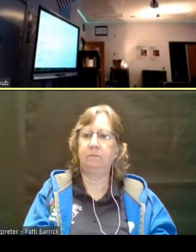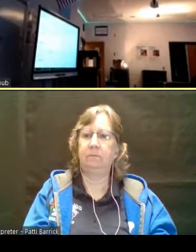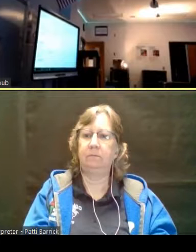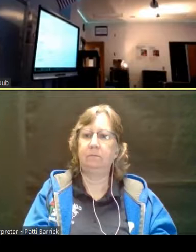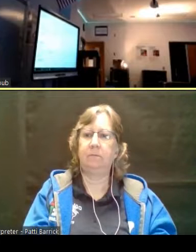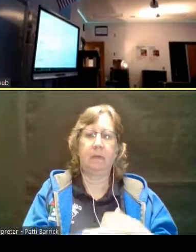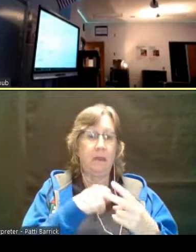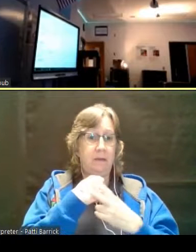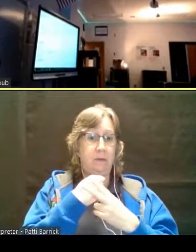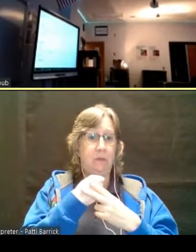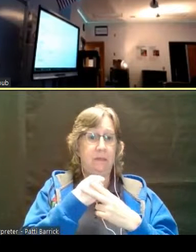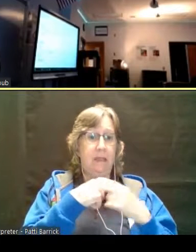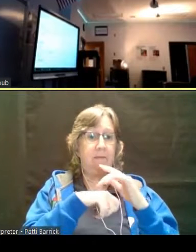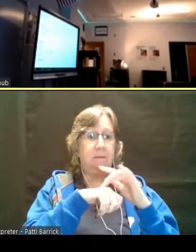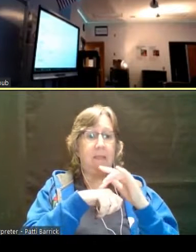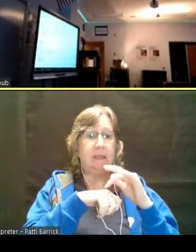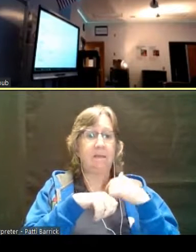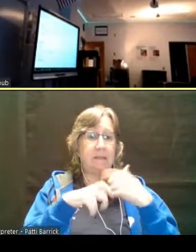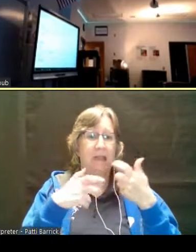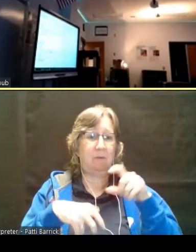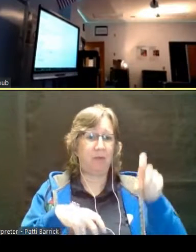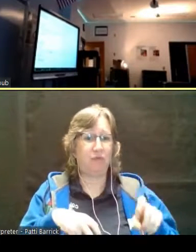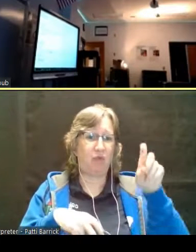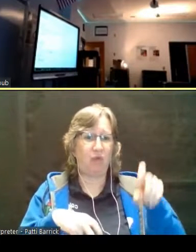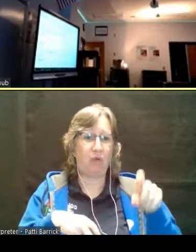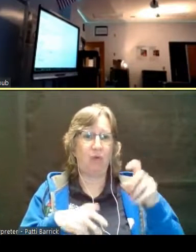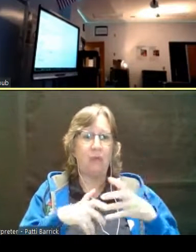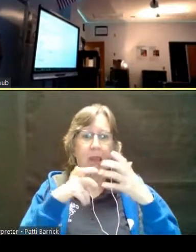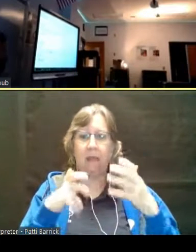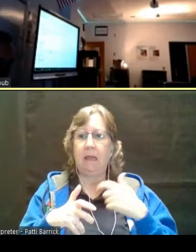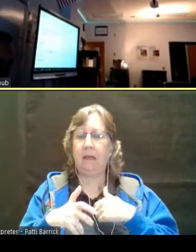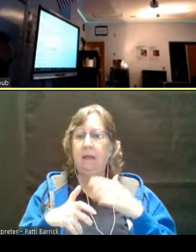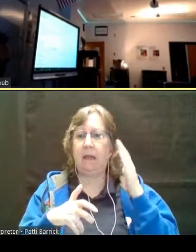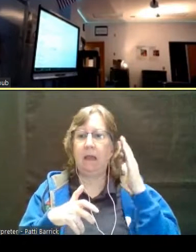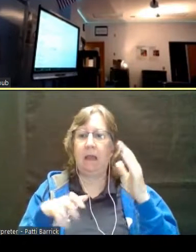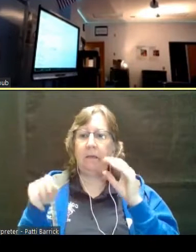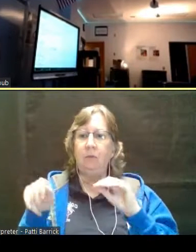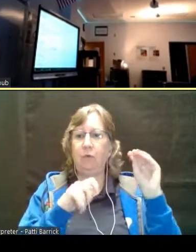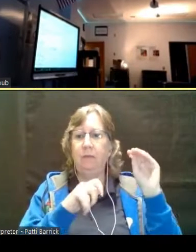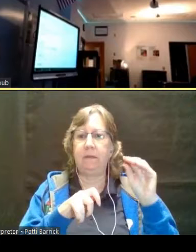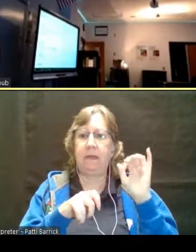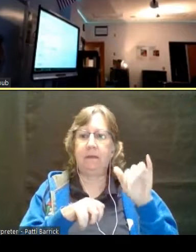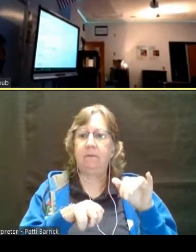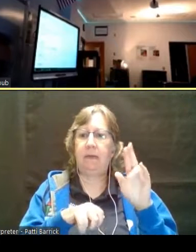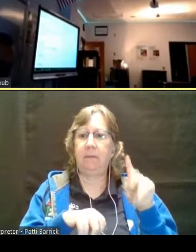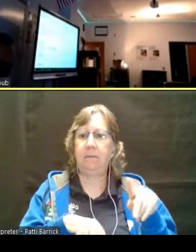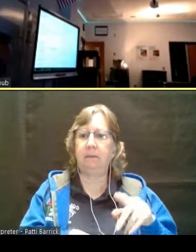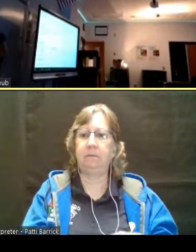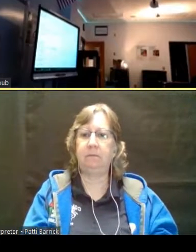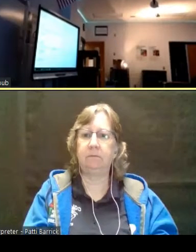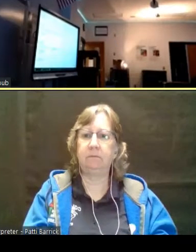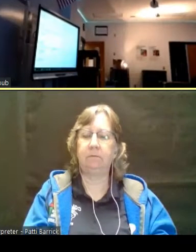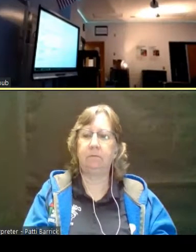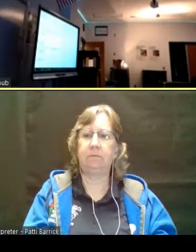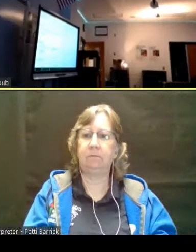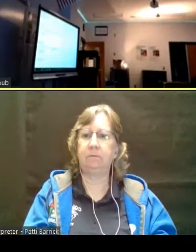And to save space, so I don't have to scroll so much, I just have this so you guys can see. I'm gonna bump this up for